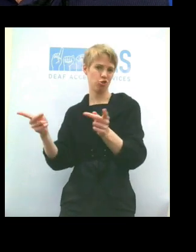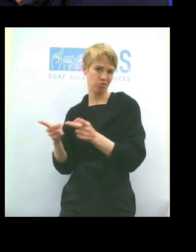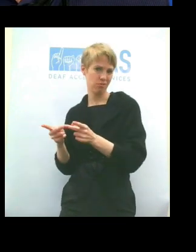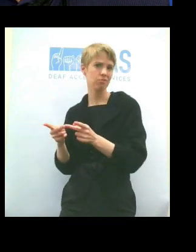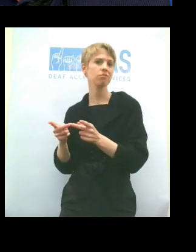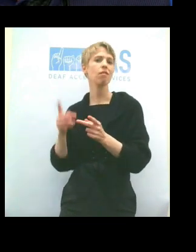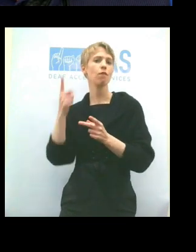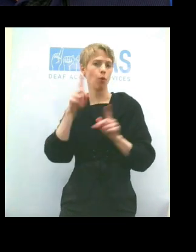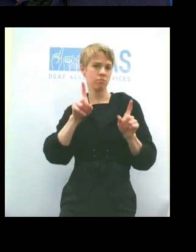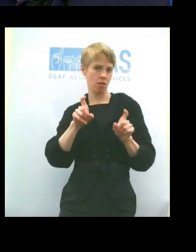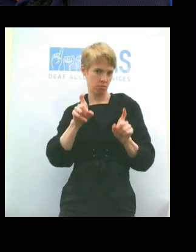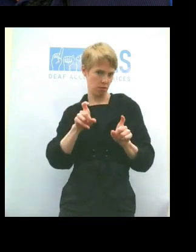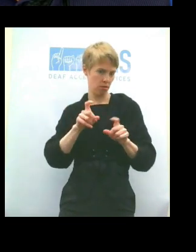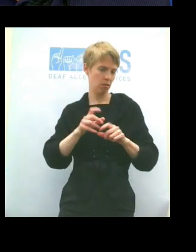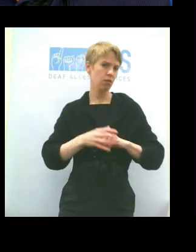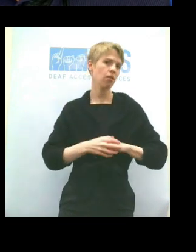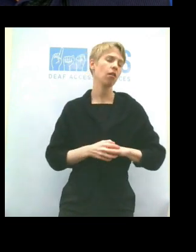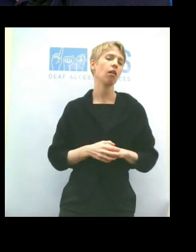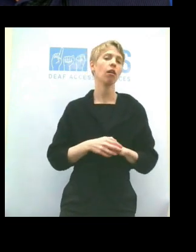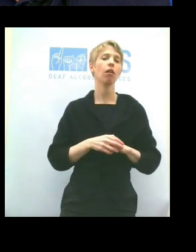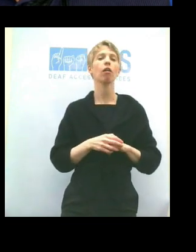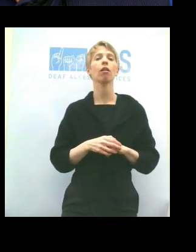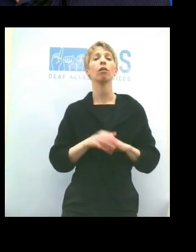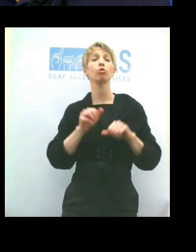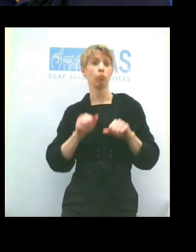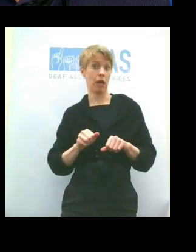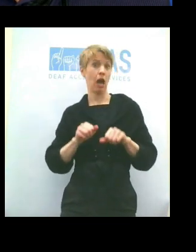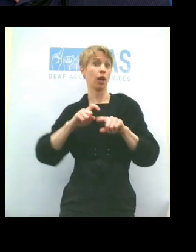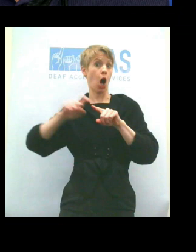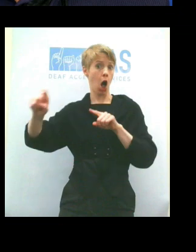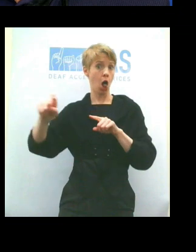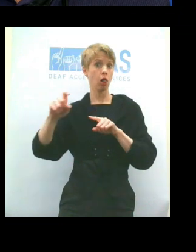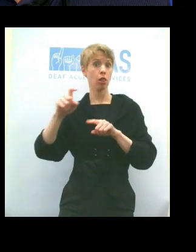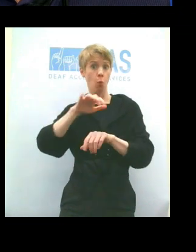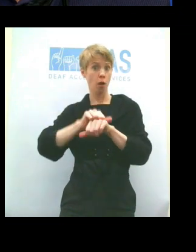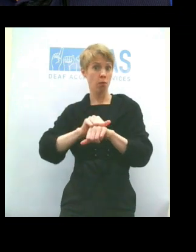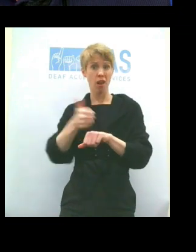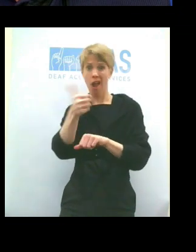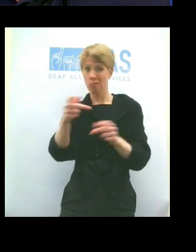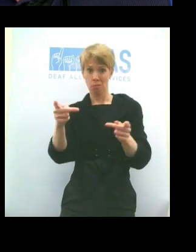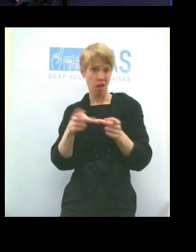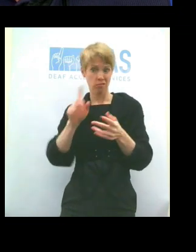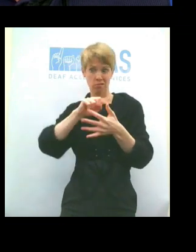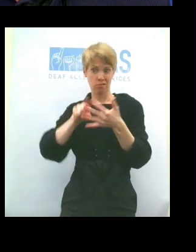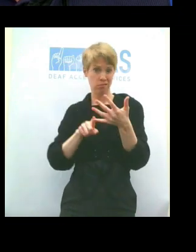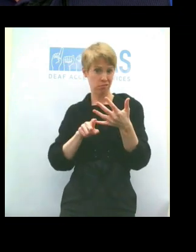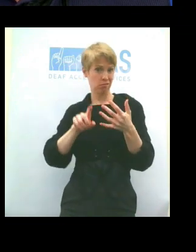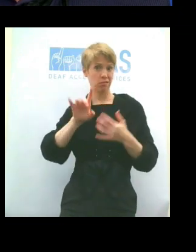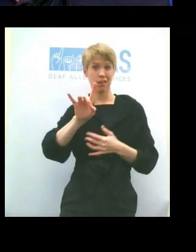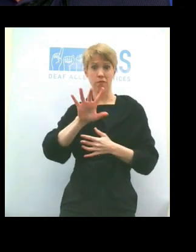Sullivan site. And you can call to schedule an appointment at any of those sites,